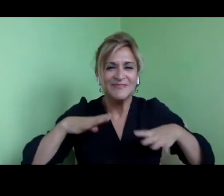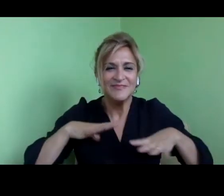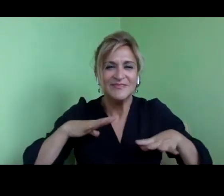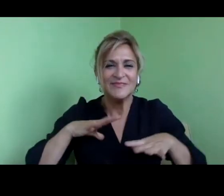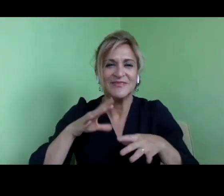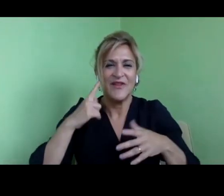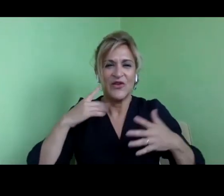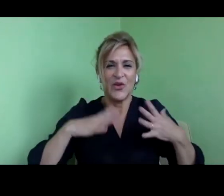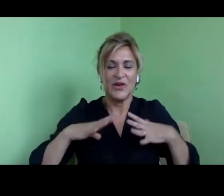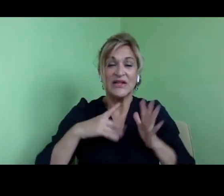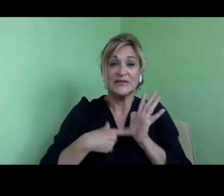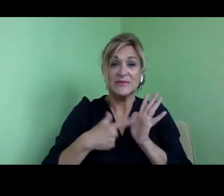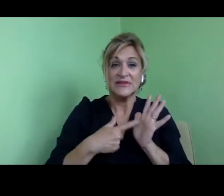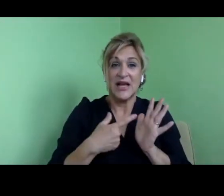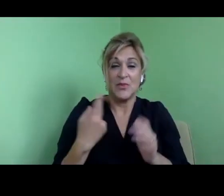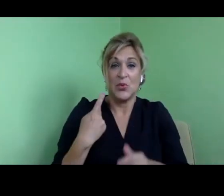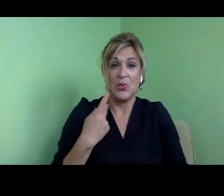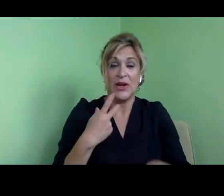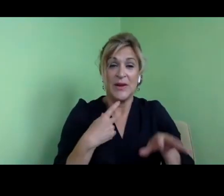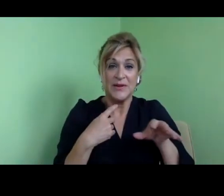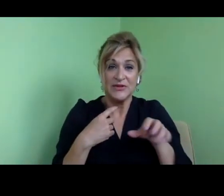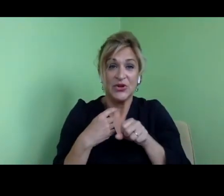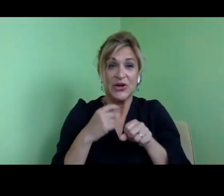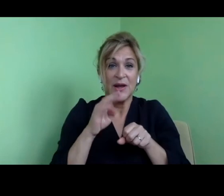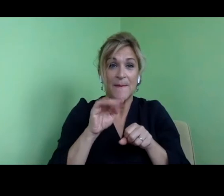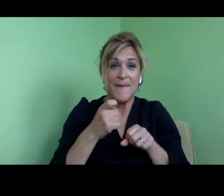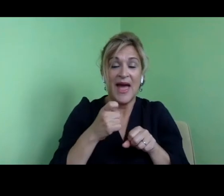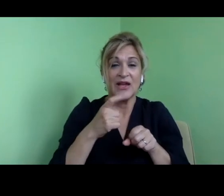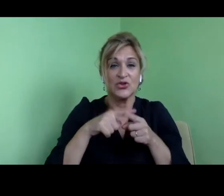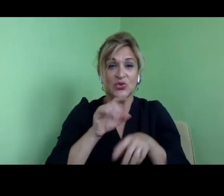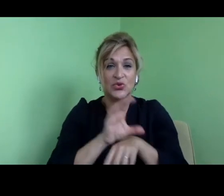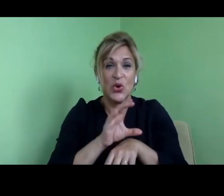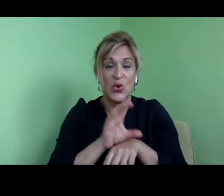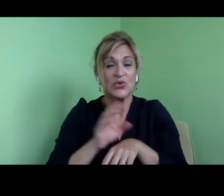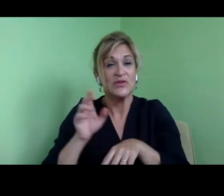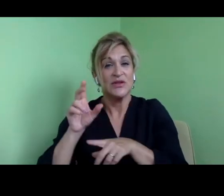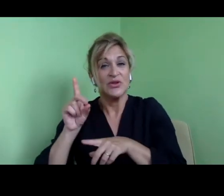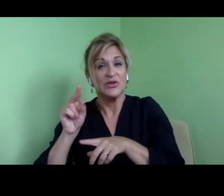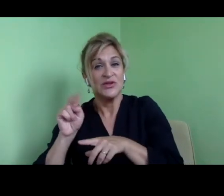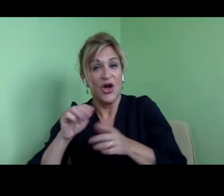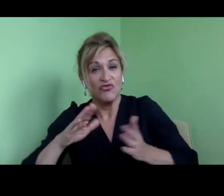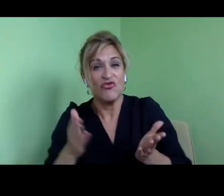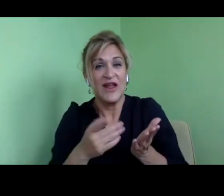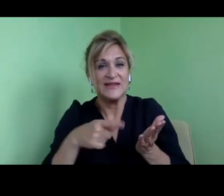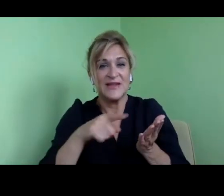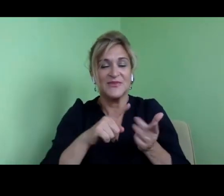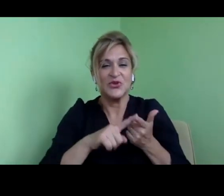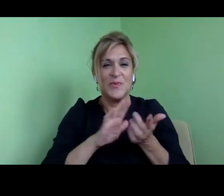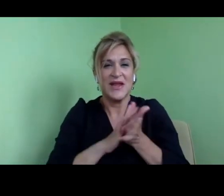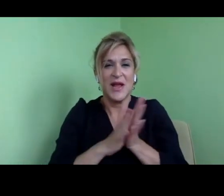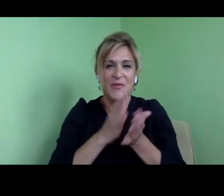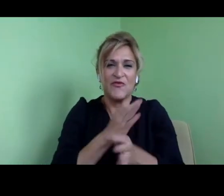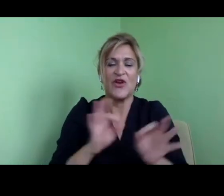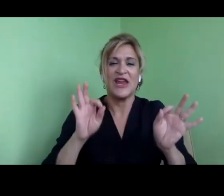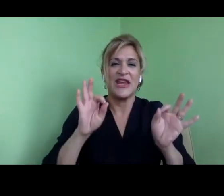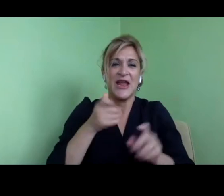to church, and because Dawn raised him to be free, Max wandered down the aisle at three years old, stood next to the preacher, and did